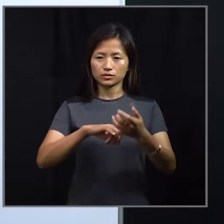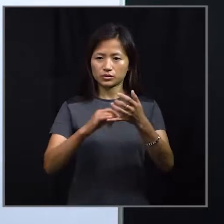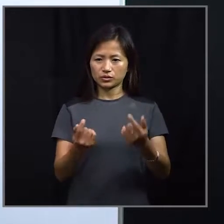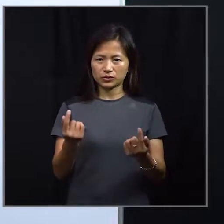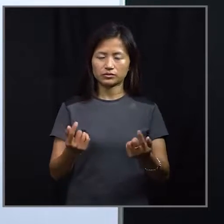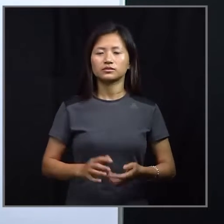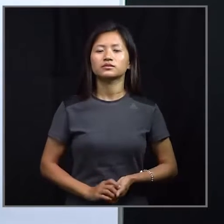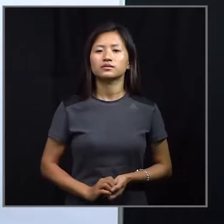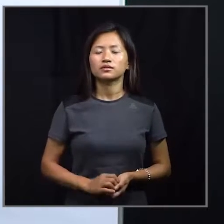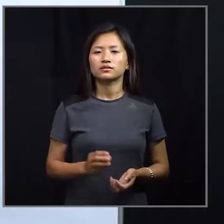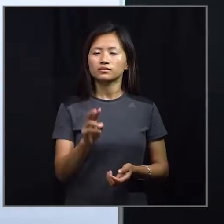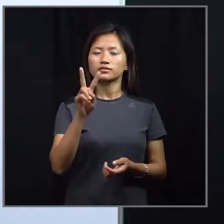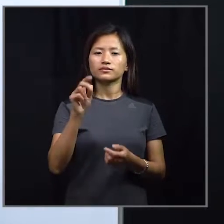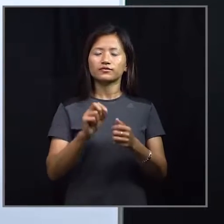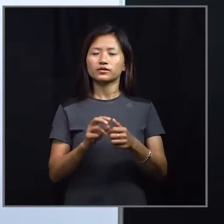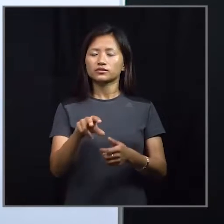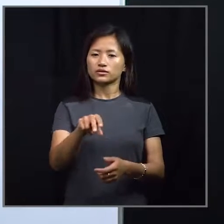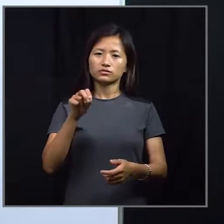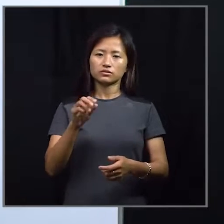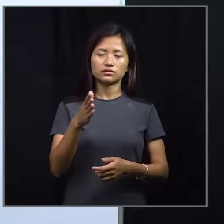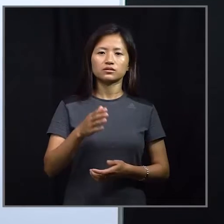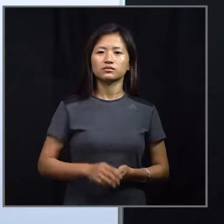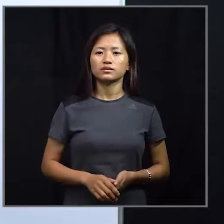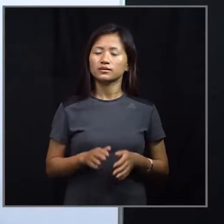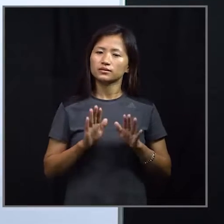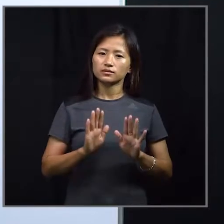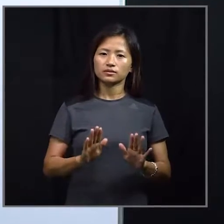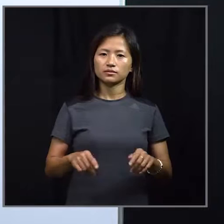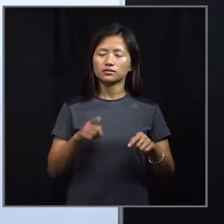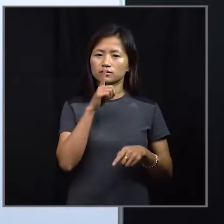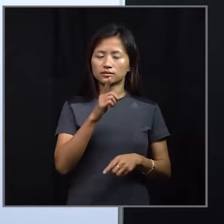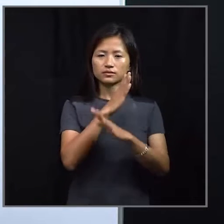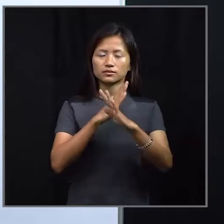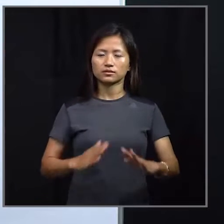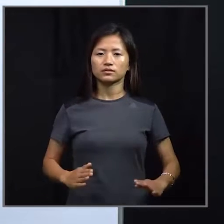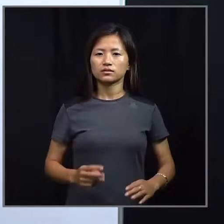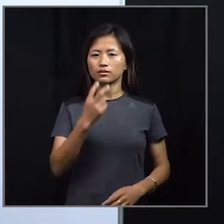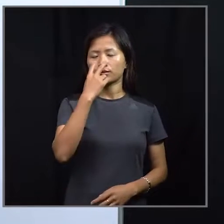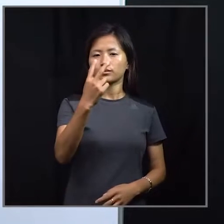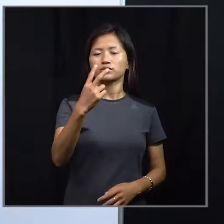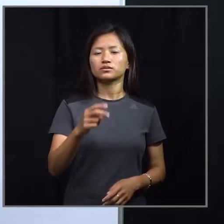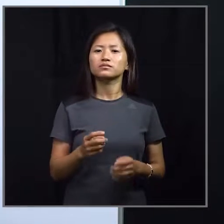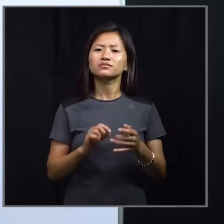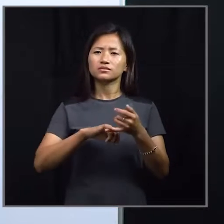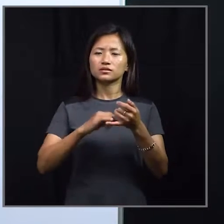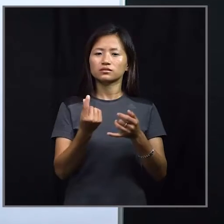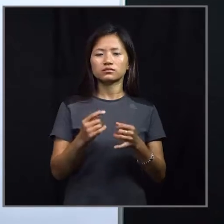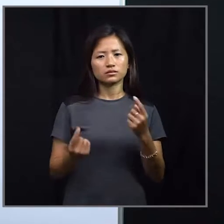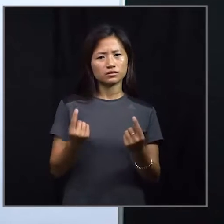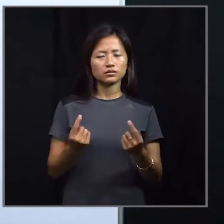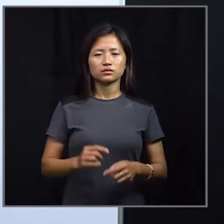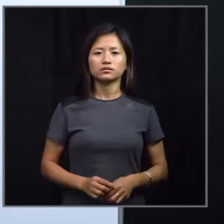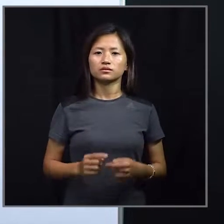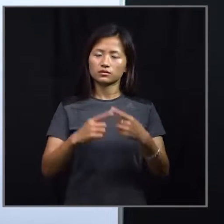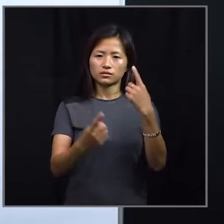will not make any value judgment. They are neutral. They remain silent. They just watch the situation, and then that's the